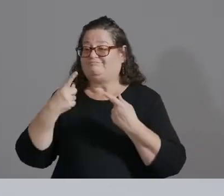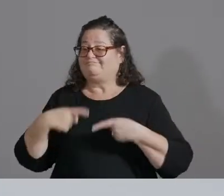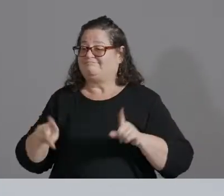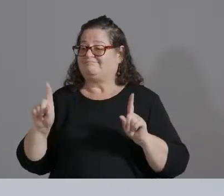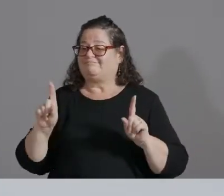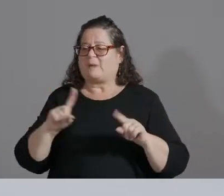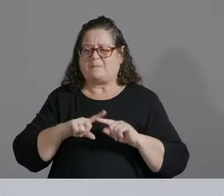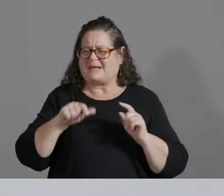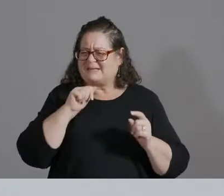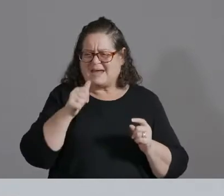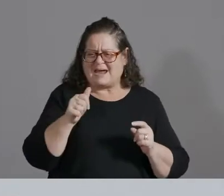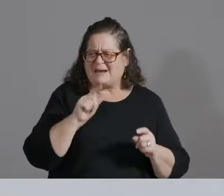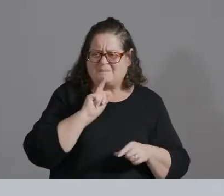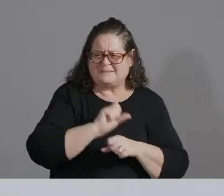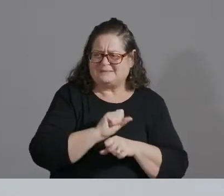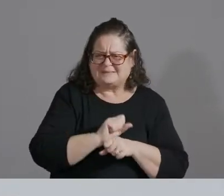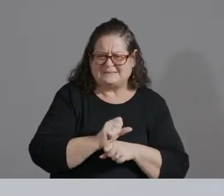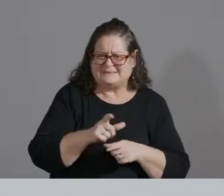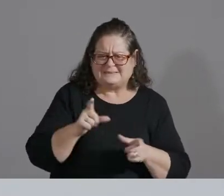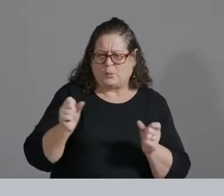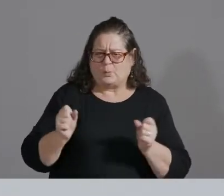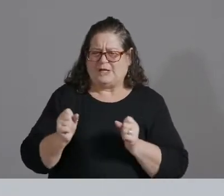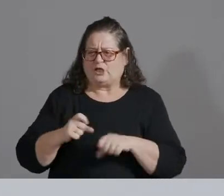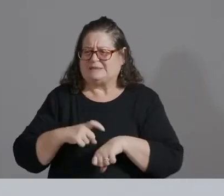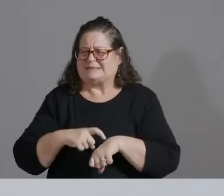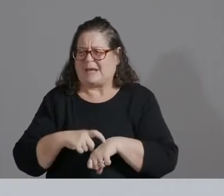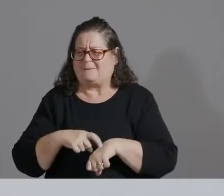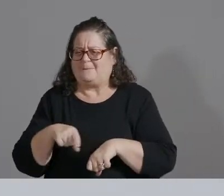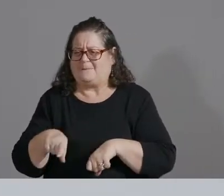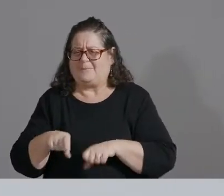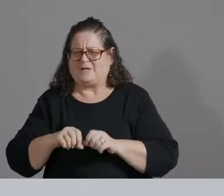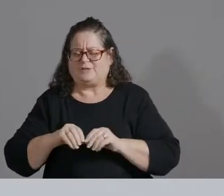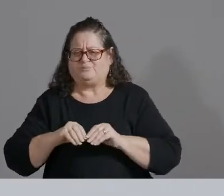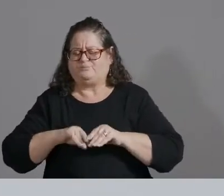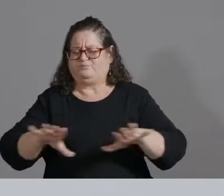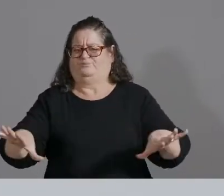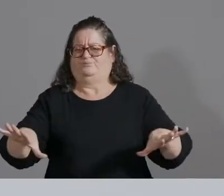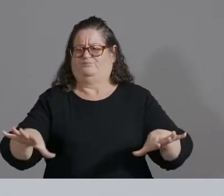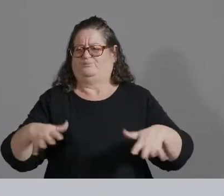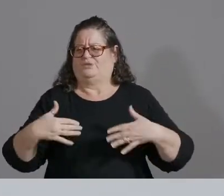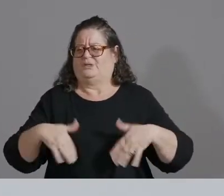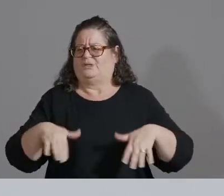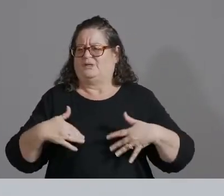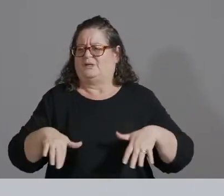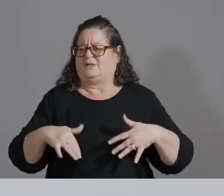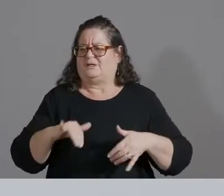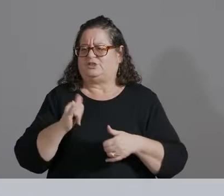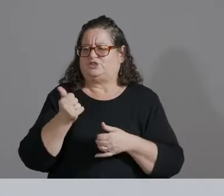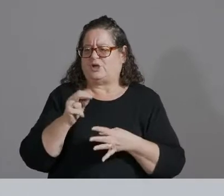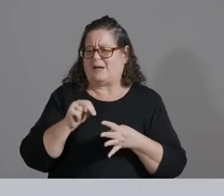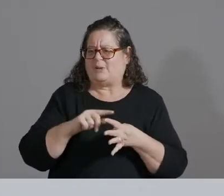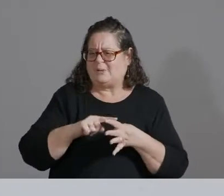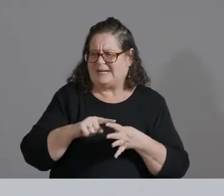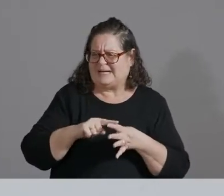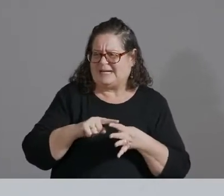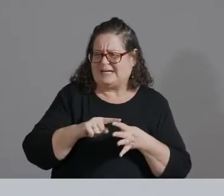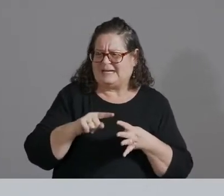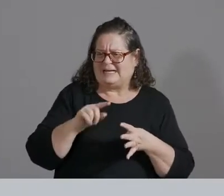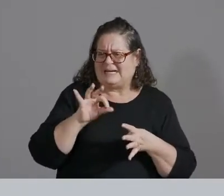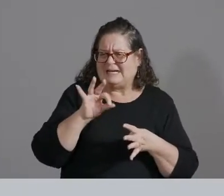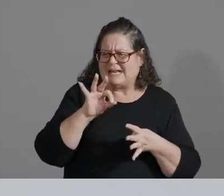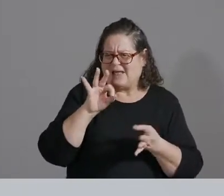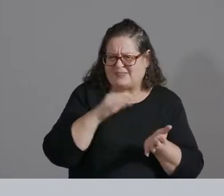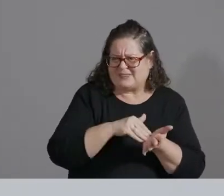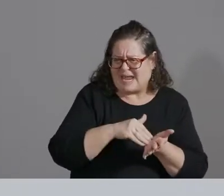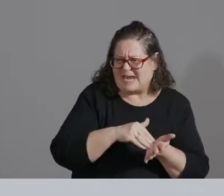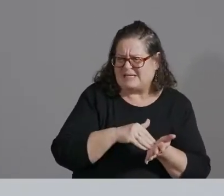winter surge. So the fact that we have the week of January 10th, we had 993 deaths in 1 week. Could you have